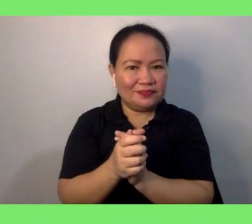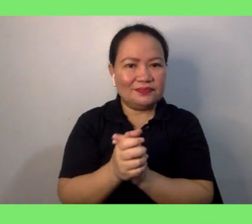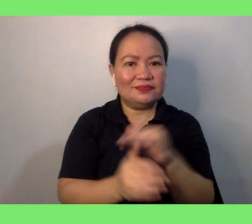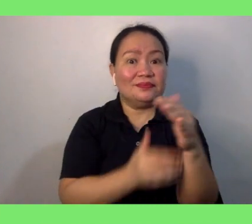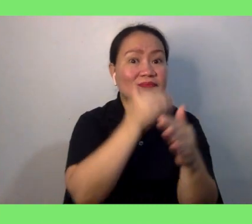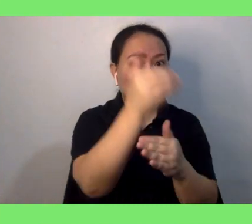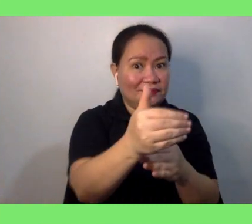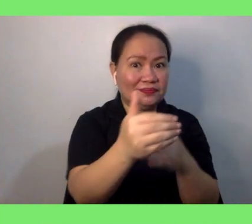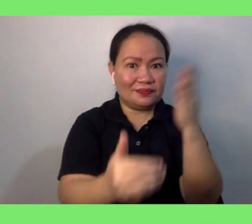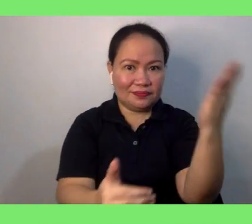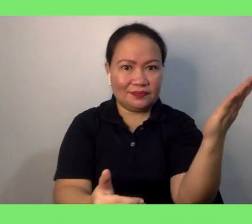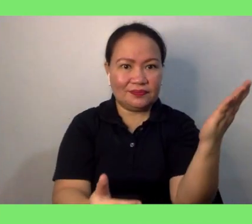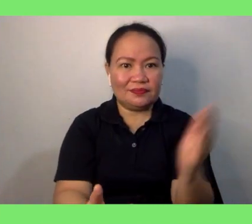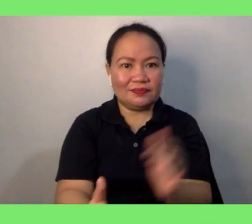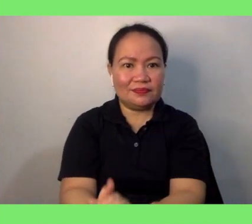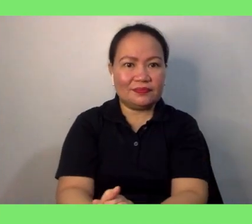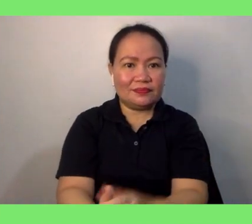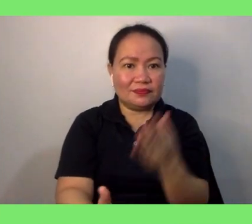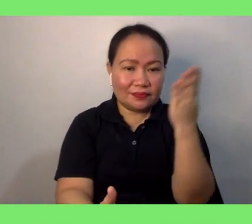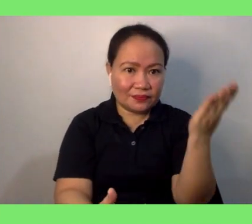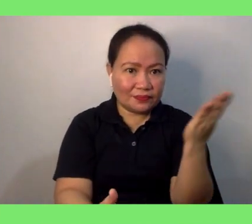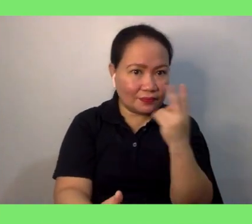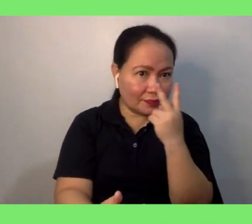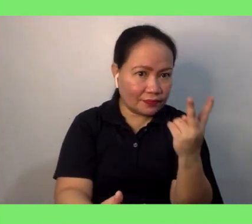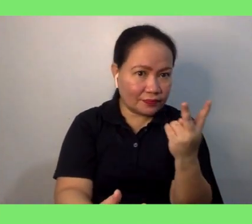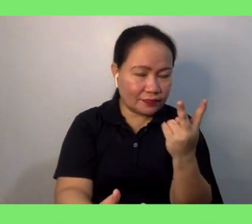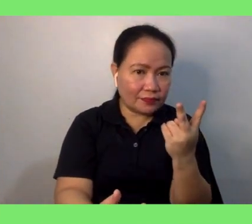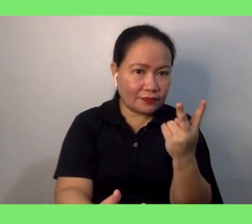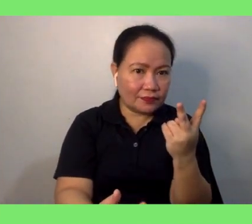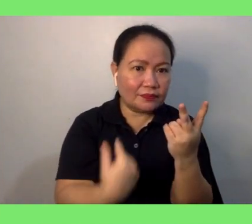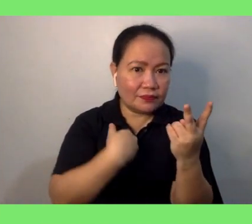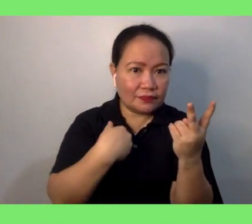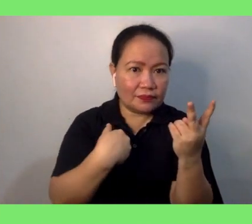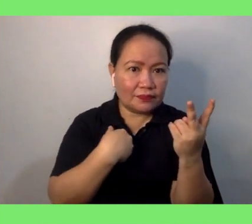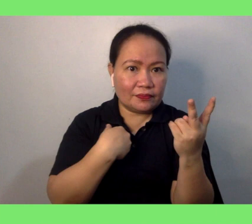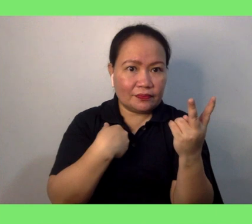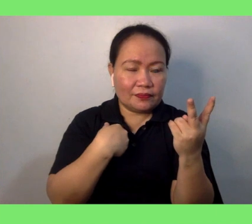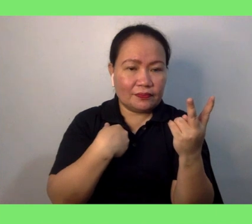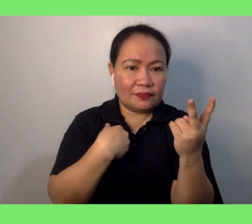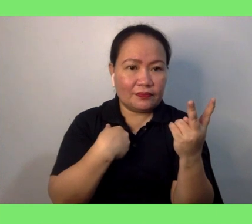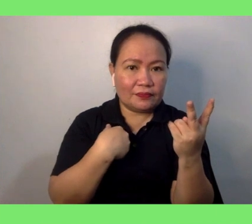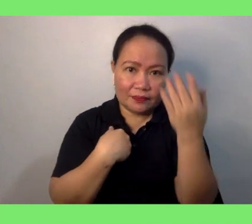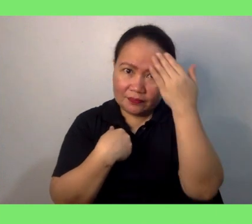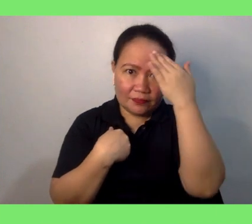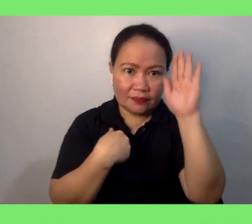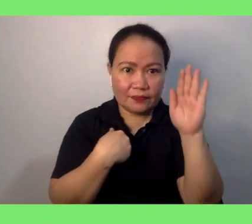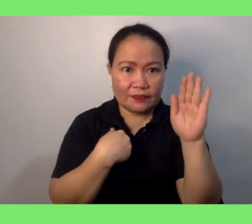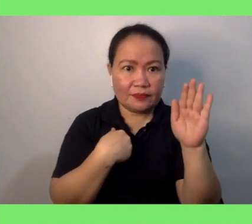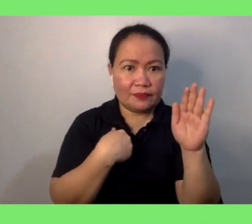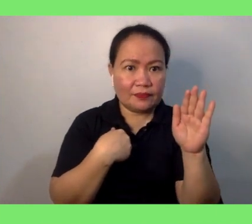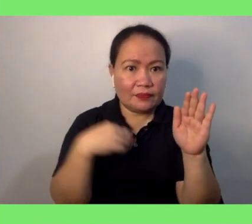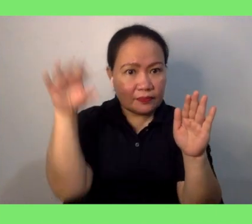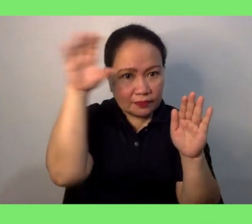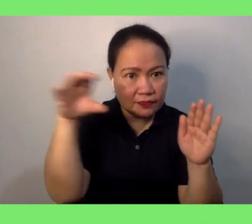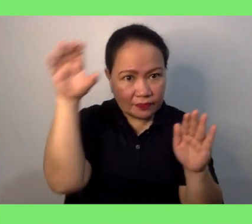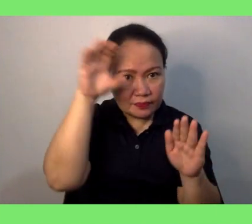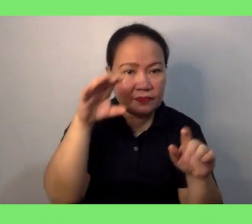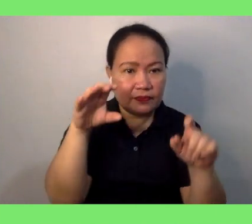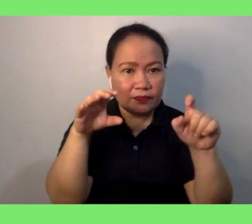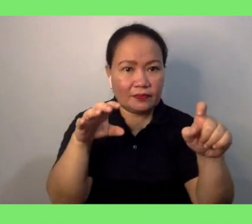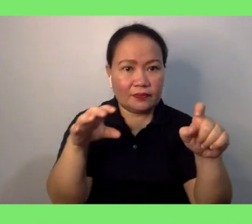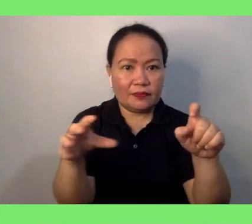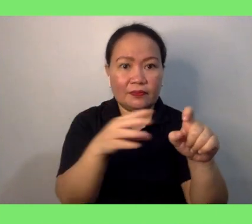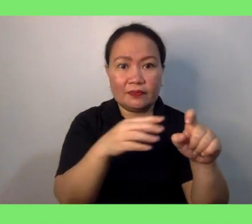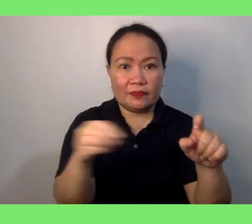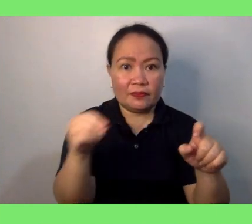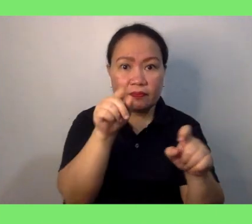Okay? Next. So, in this figure, we have the unknown. We are asked to find the unknown value of